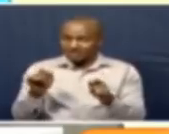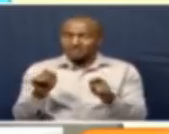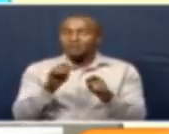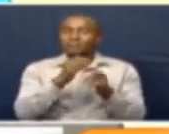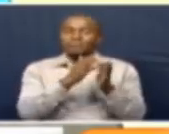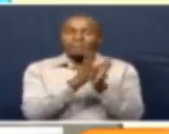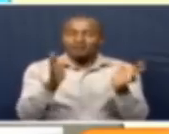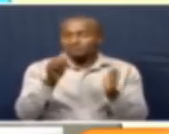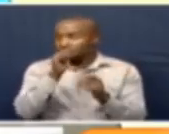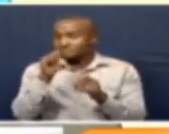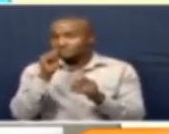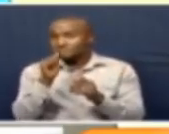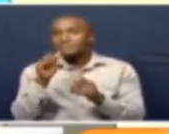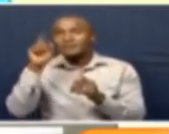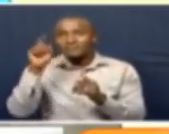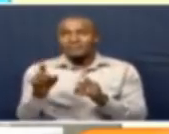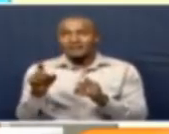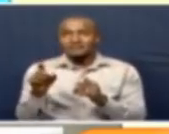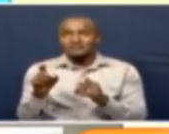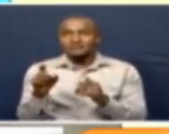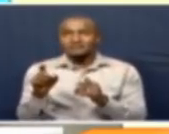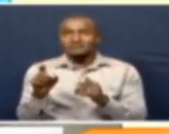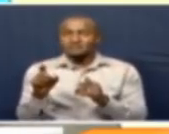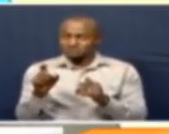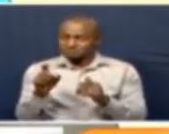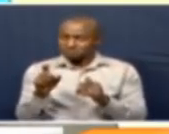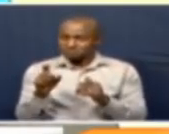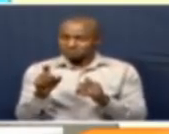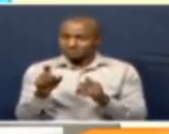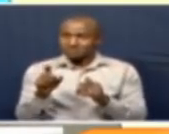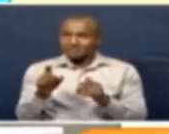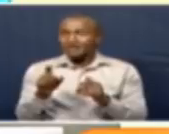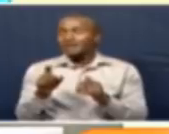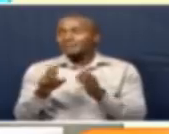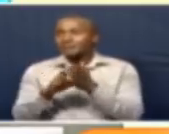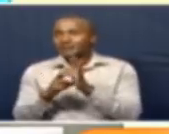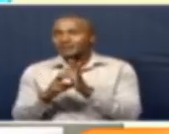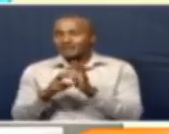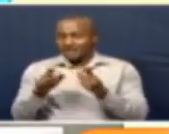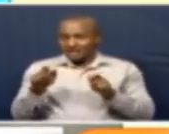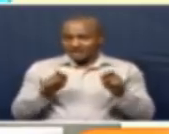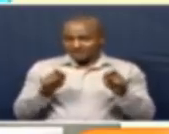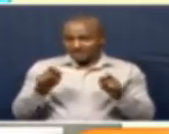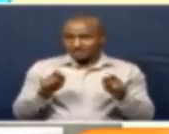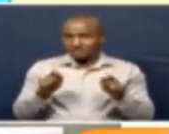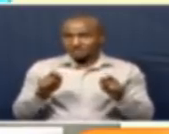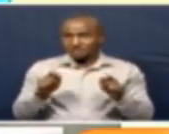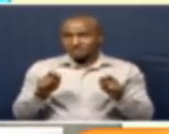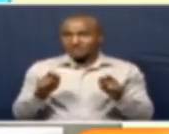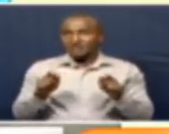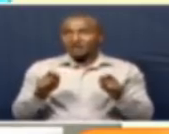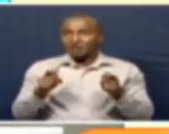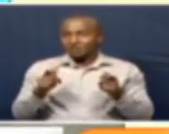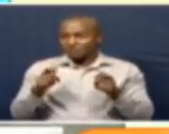sector, we seek to inspire national renewal. It can't be that in terms of governance, you know, the country's moving